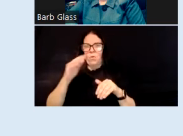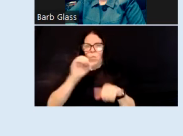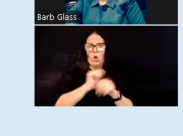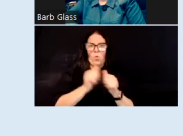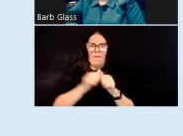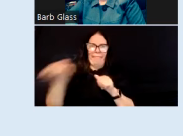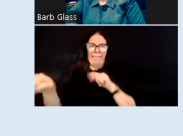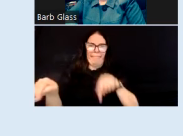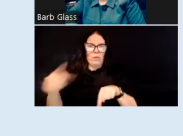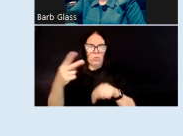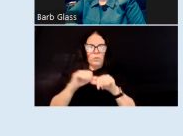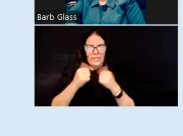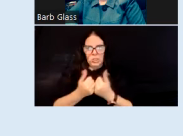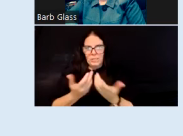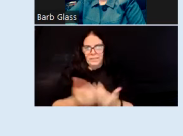Okay. I